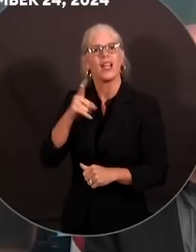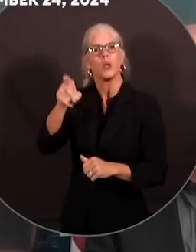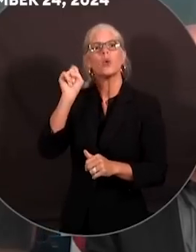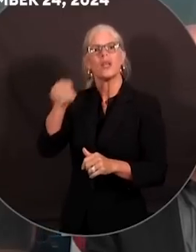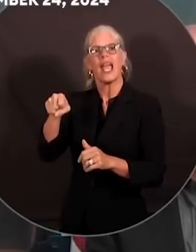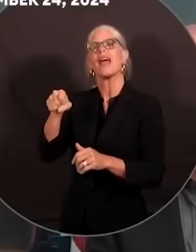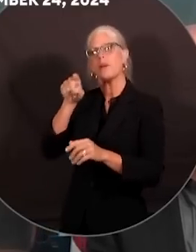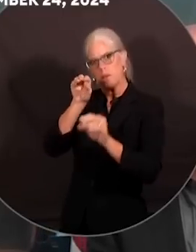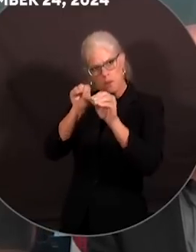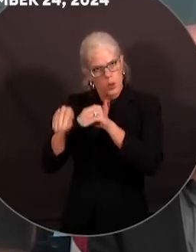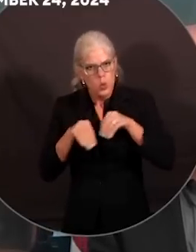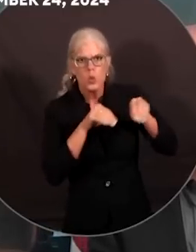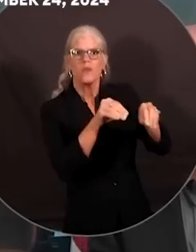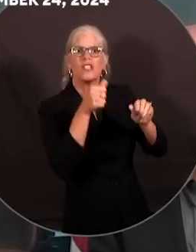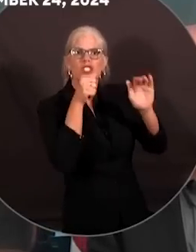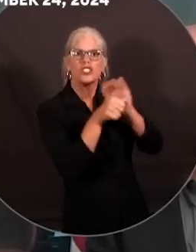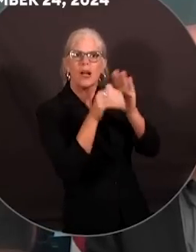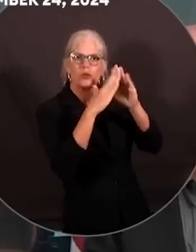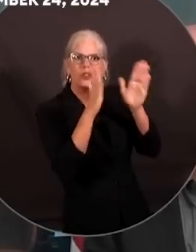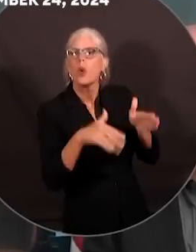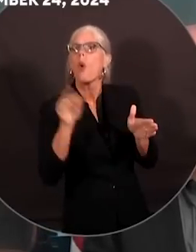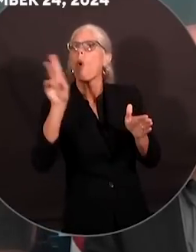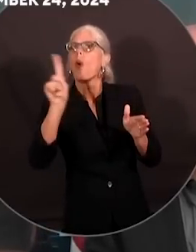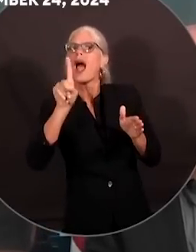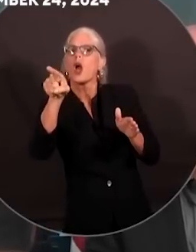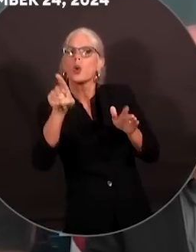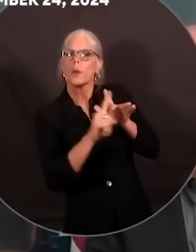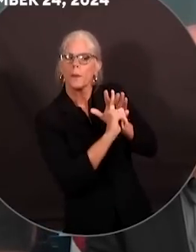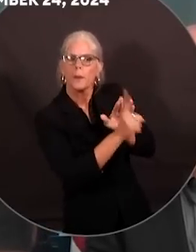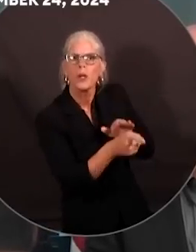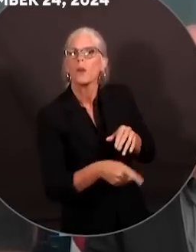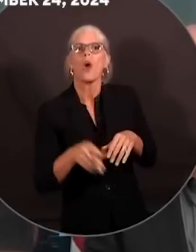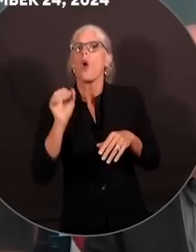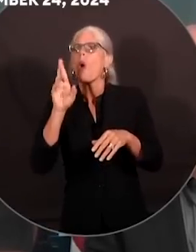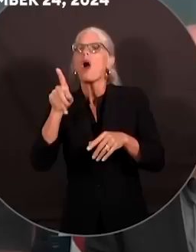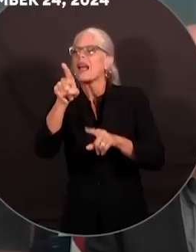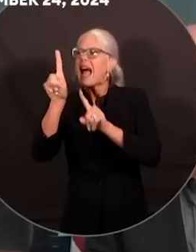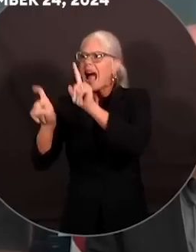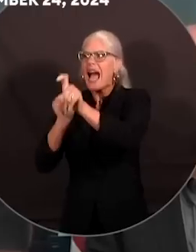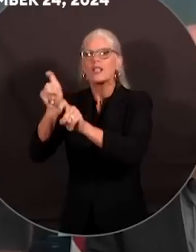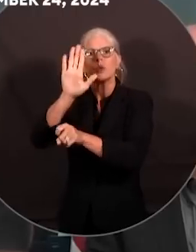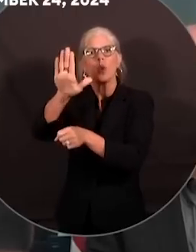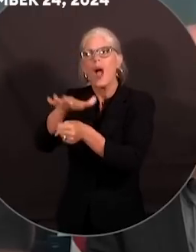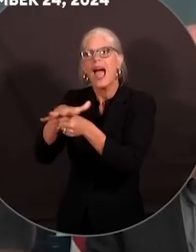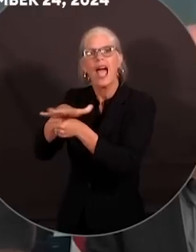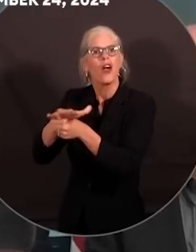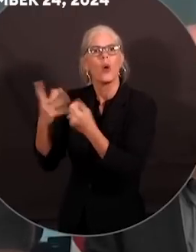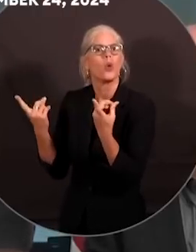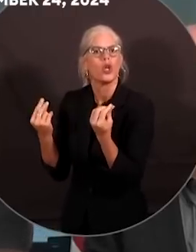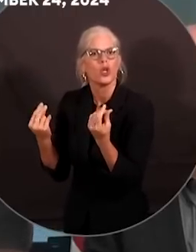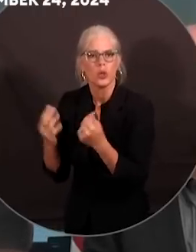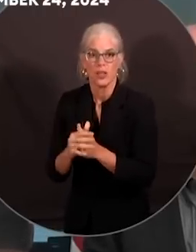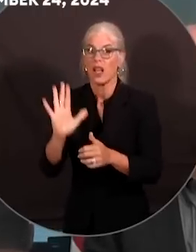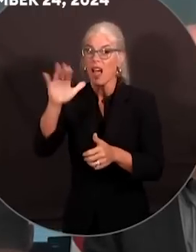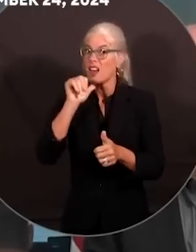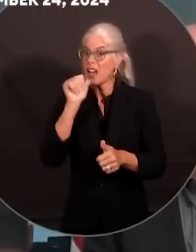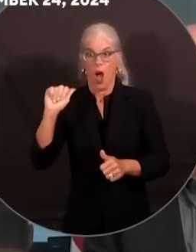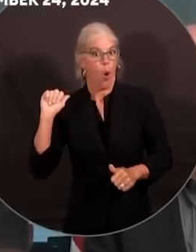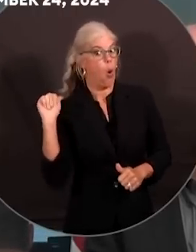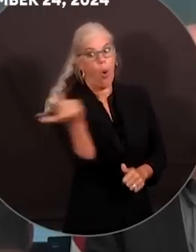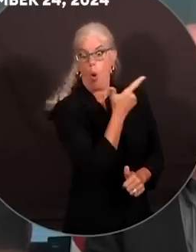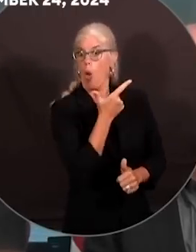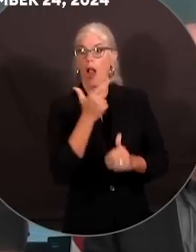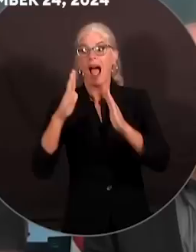floridadisaster.org/shelters or reach out to their local county emergency management for more information. Not every shelter is pet-friendly, but